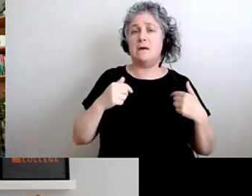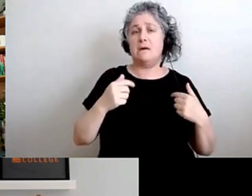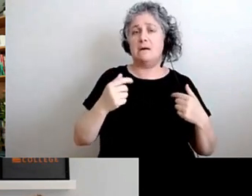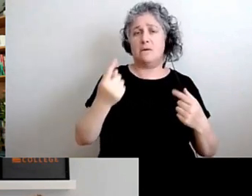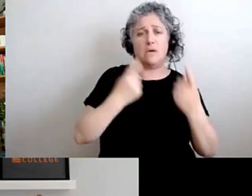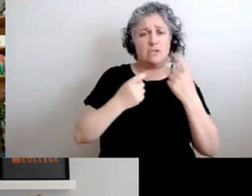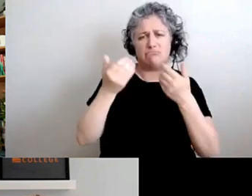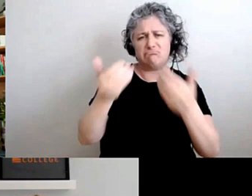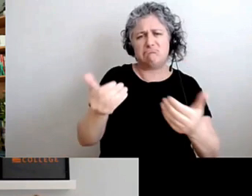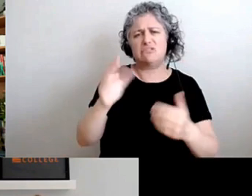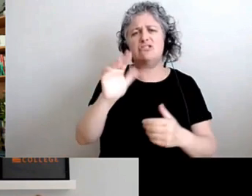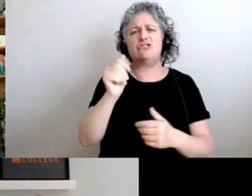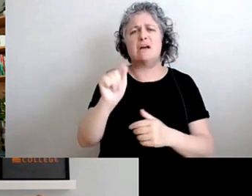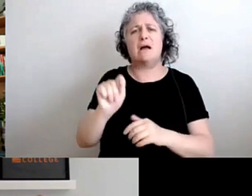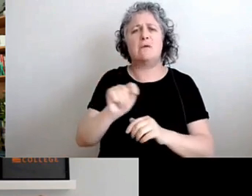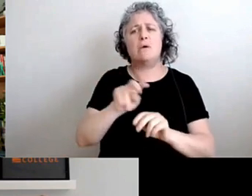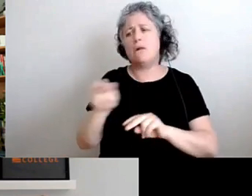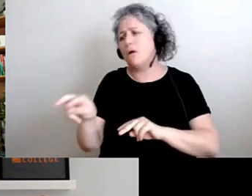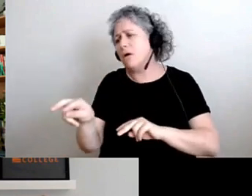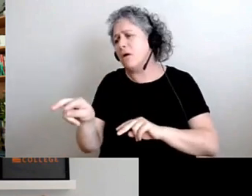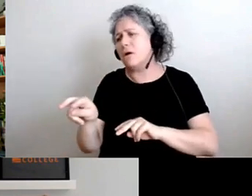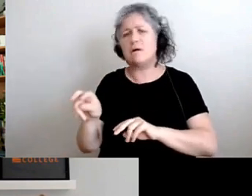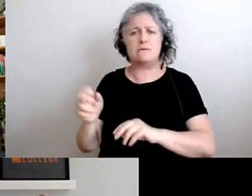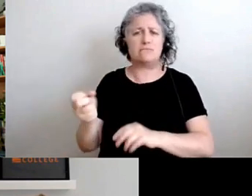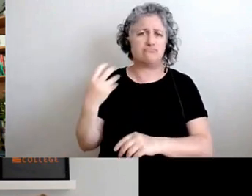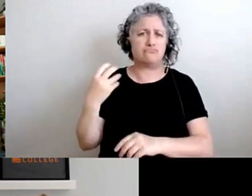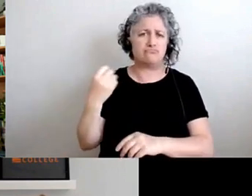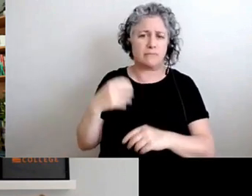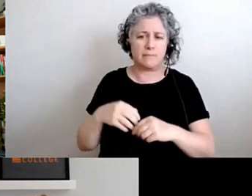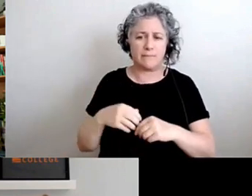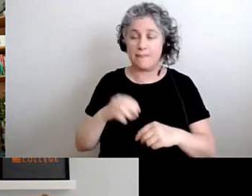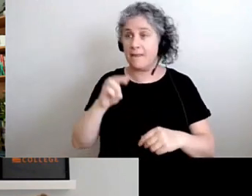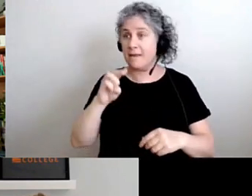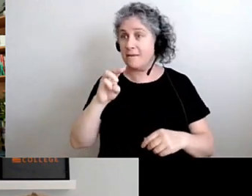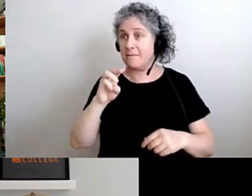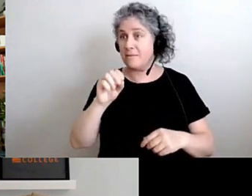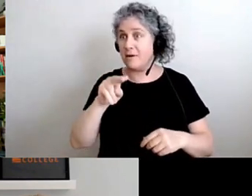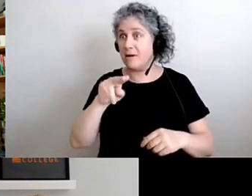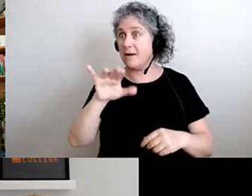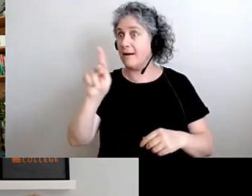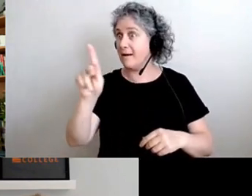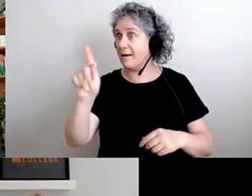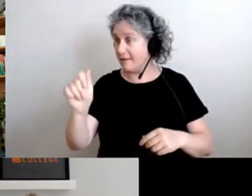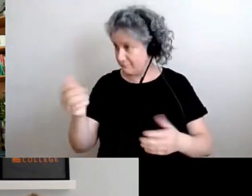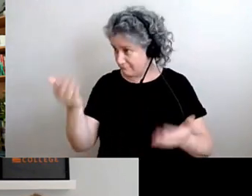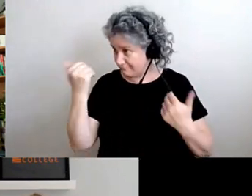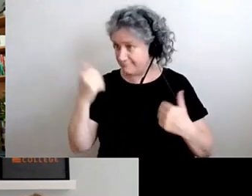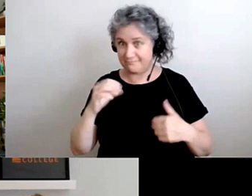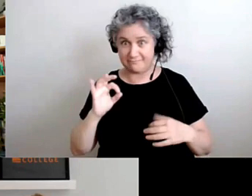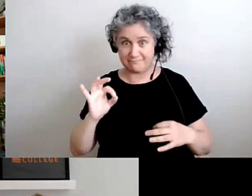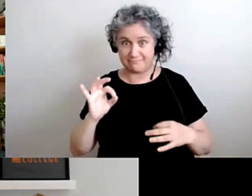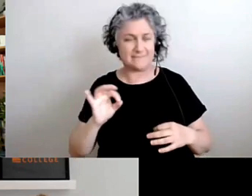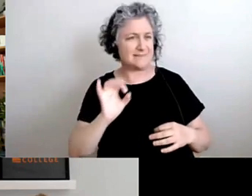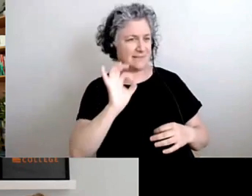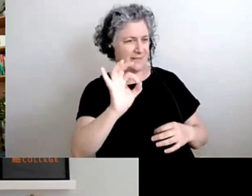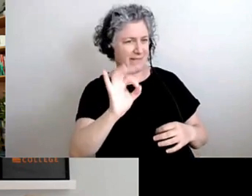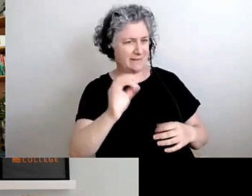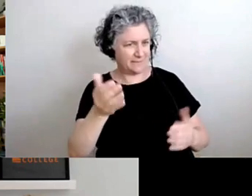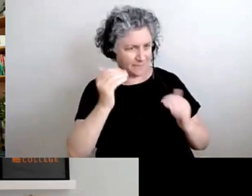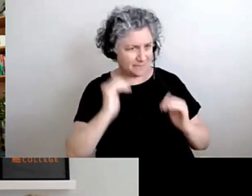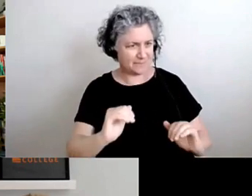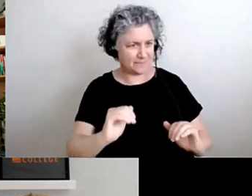I will have a look at them. All right, Monica, let's begin. All right, let's do this.